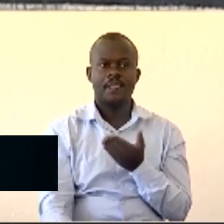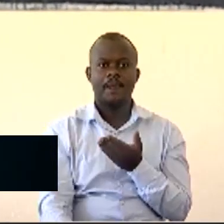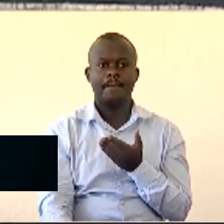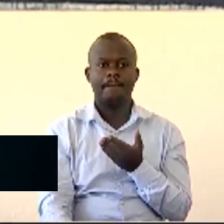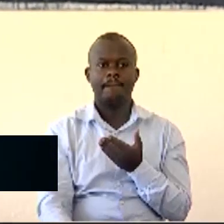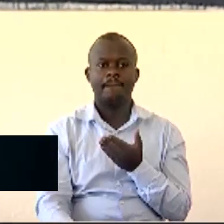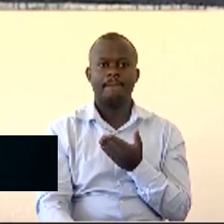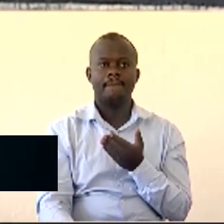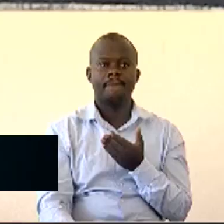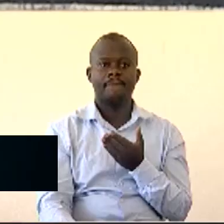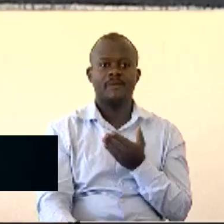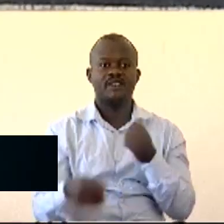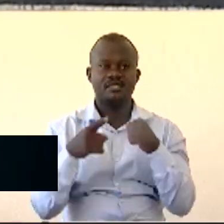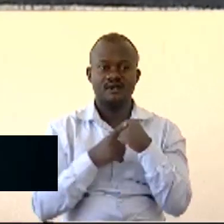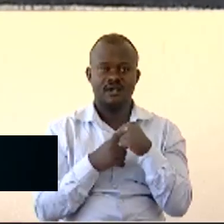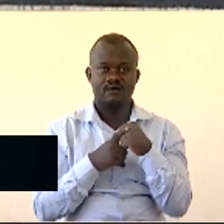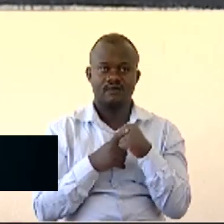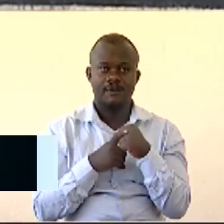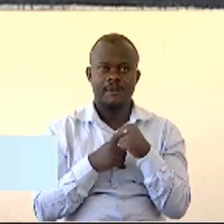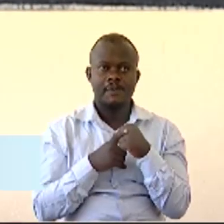what is this? 6,